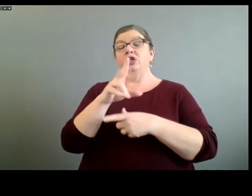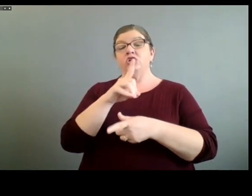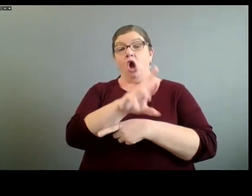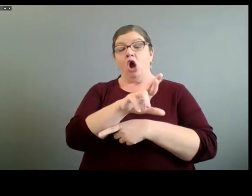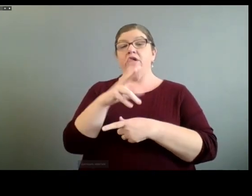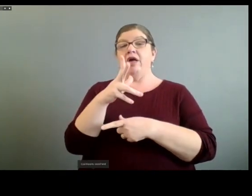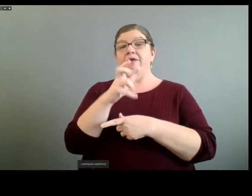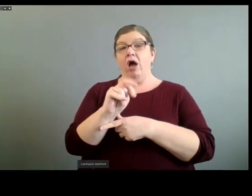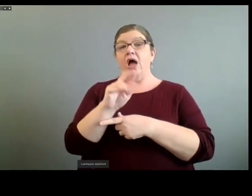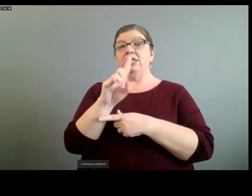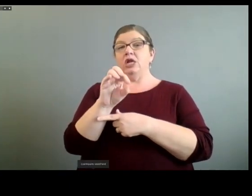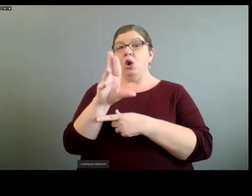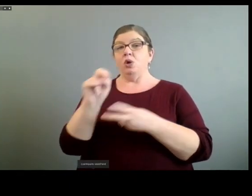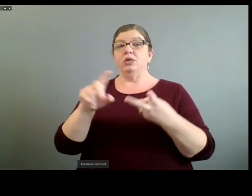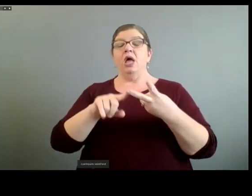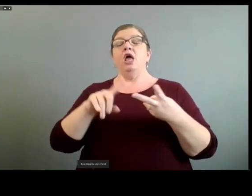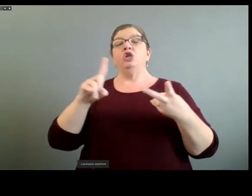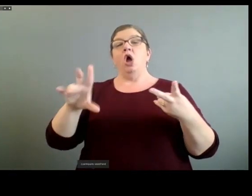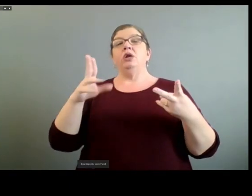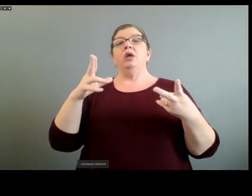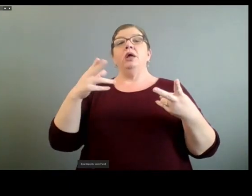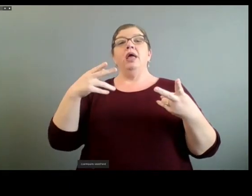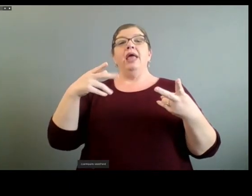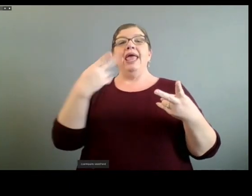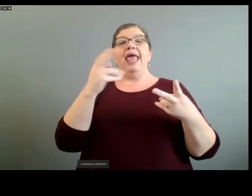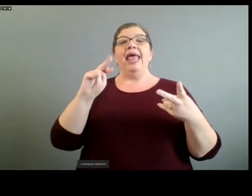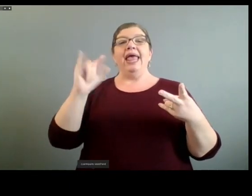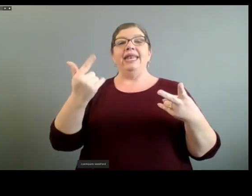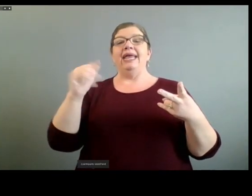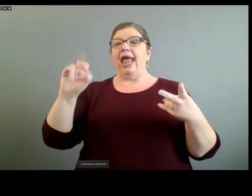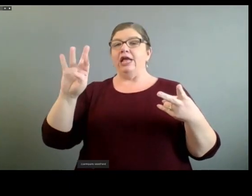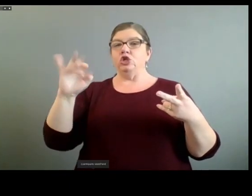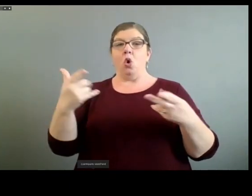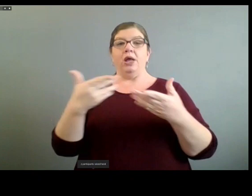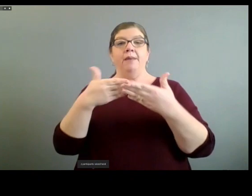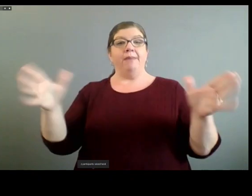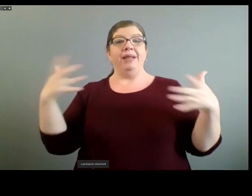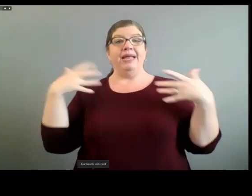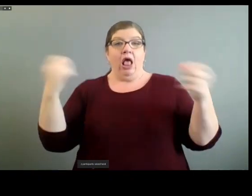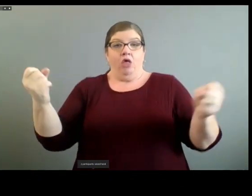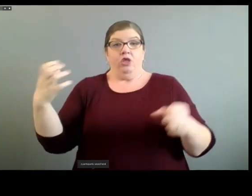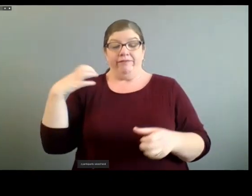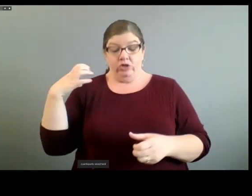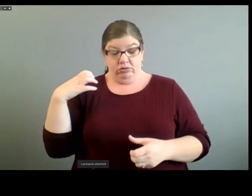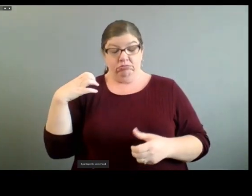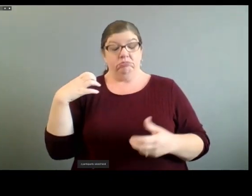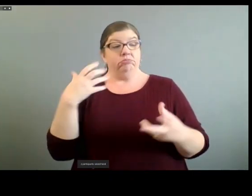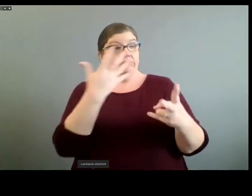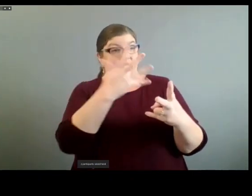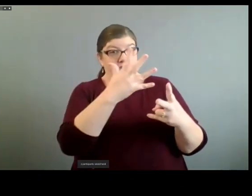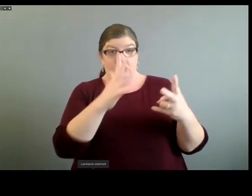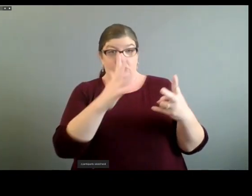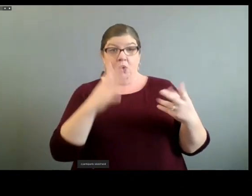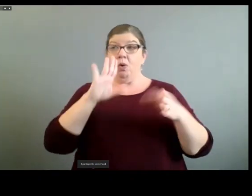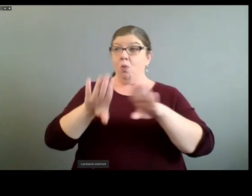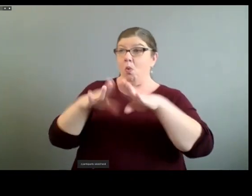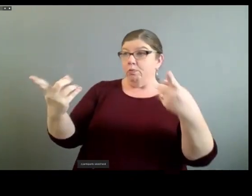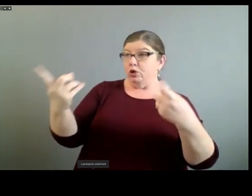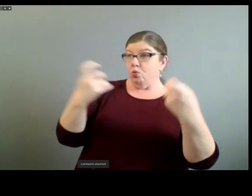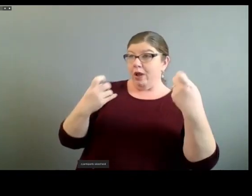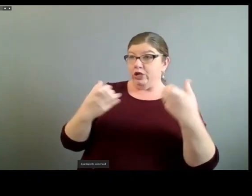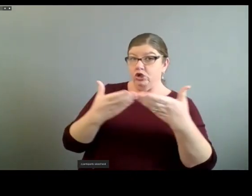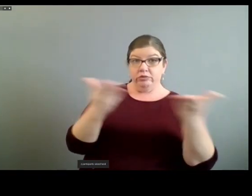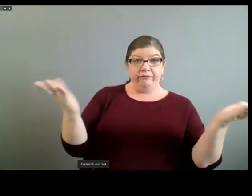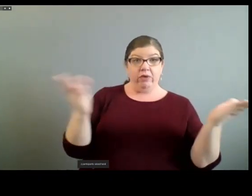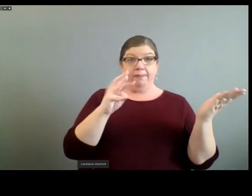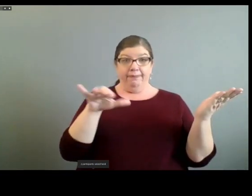and Dr. Henning Ansorg, the county's Public Health Officer. Following their updates, we will open it up to questions from the news media.